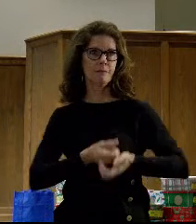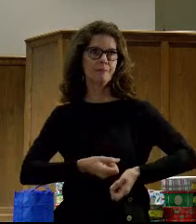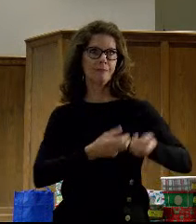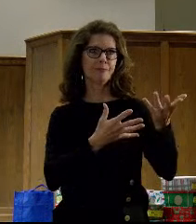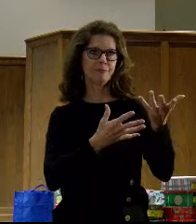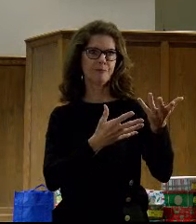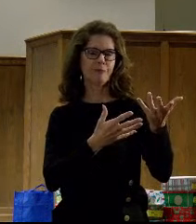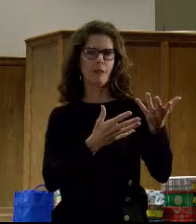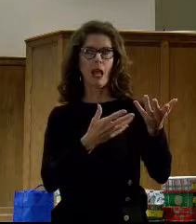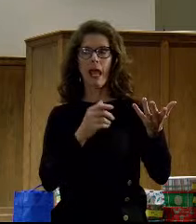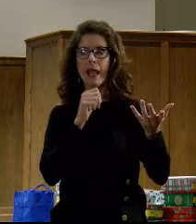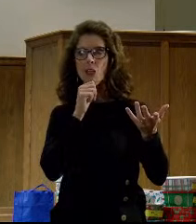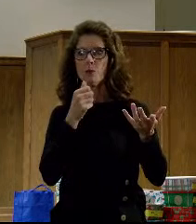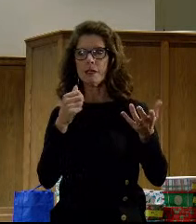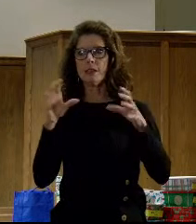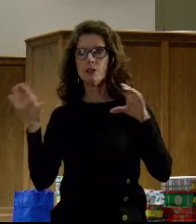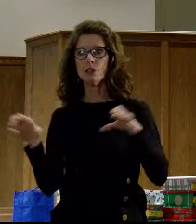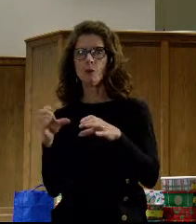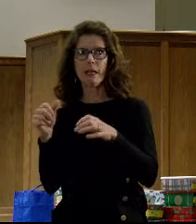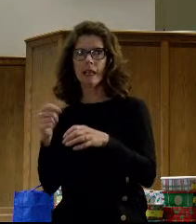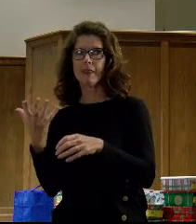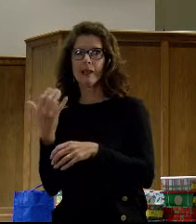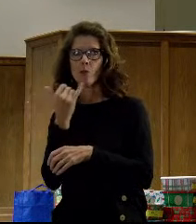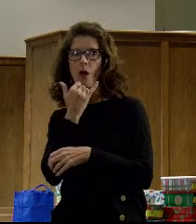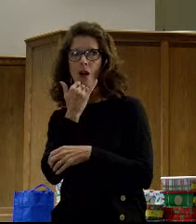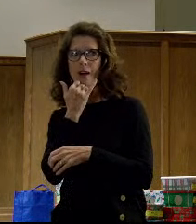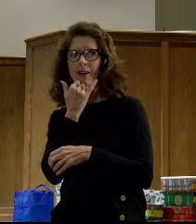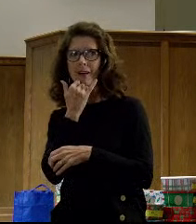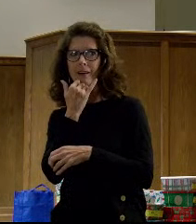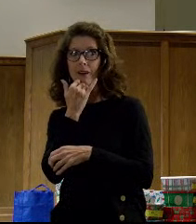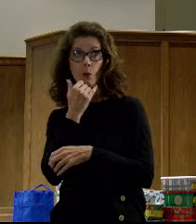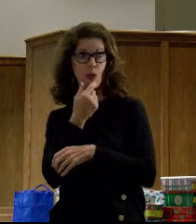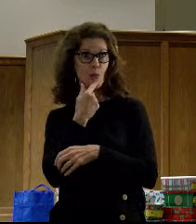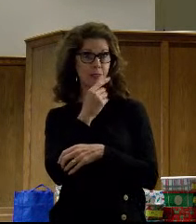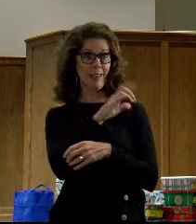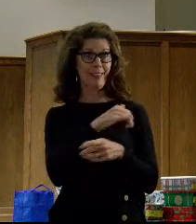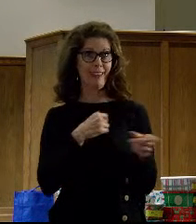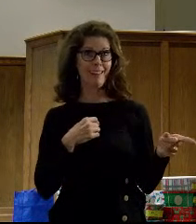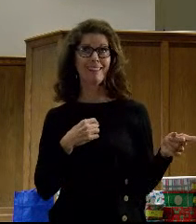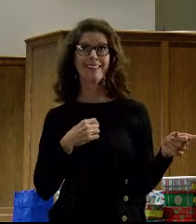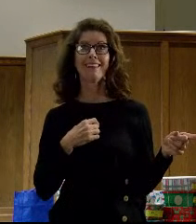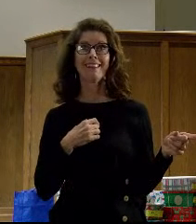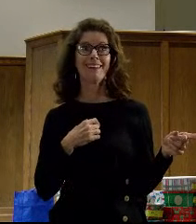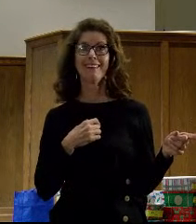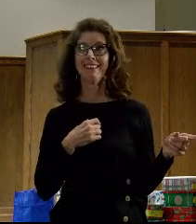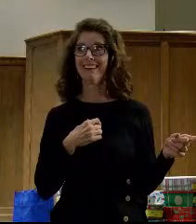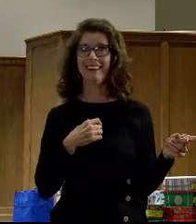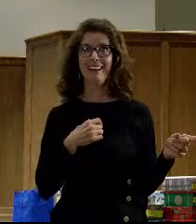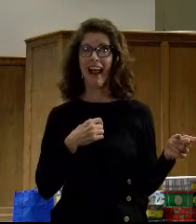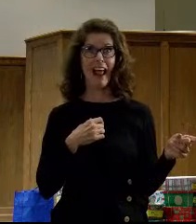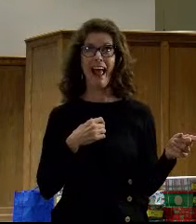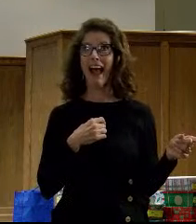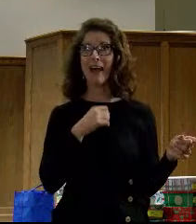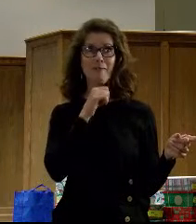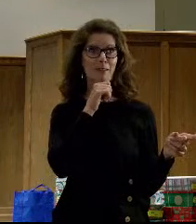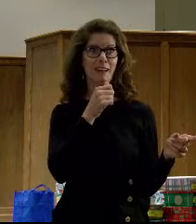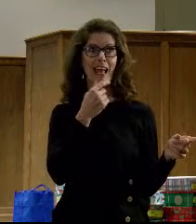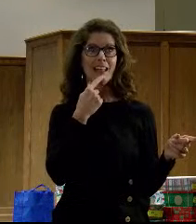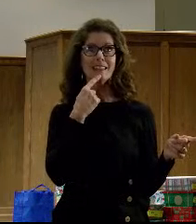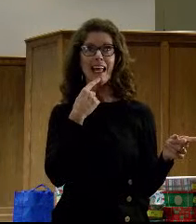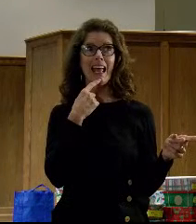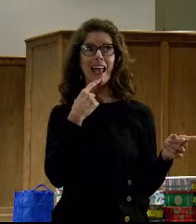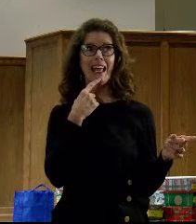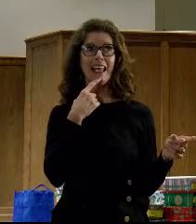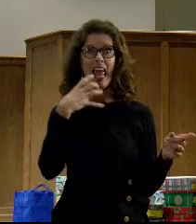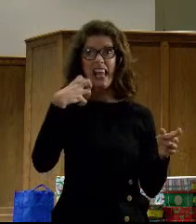Would you tell this story? I wouldn't. I'd be saying, get me out of here. I didn't do anything wrong. Like,